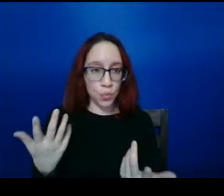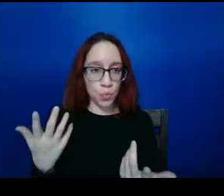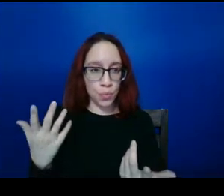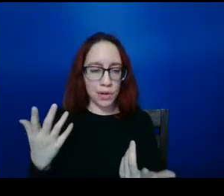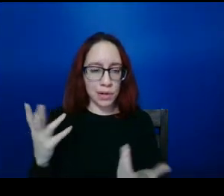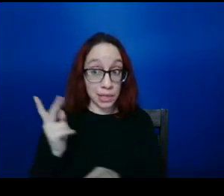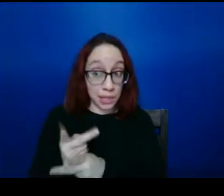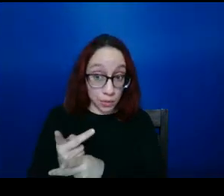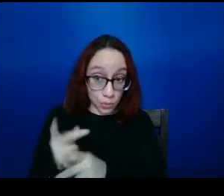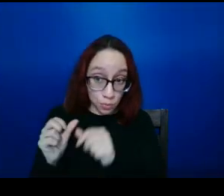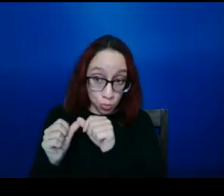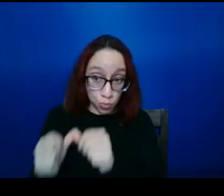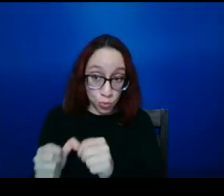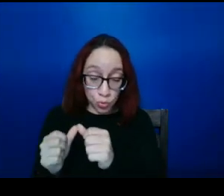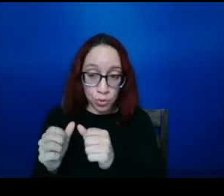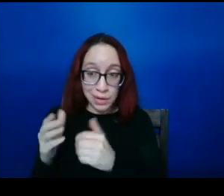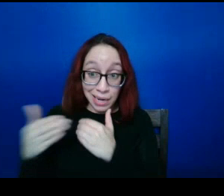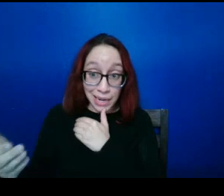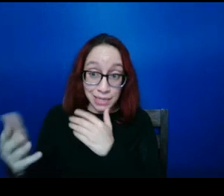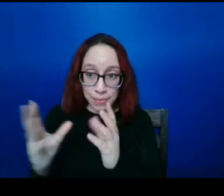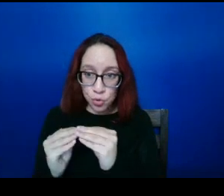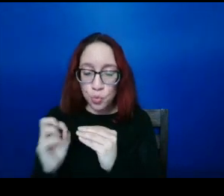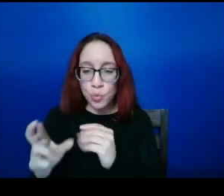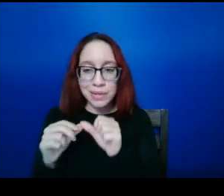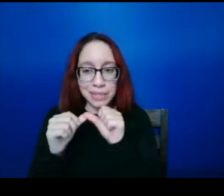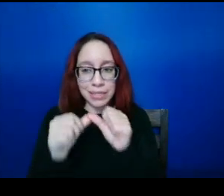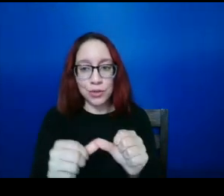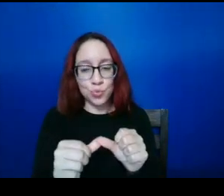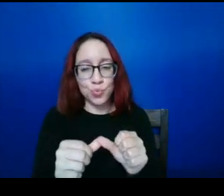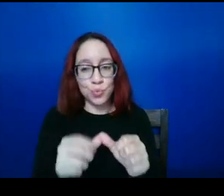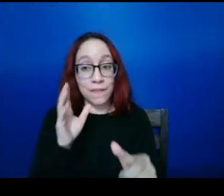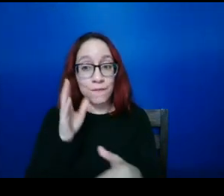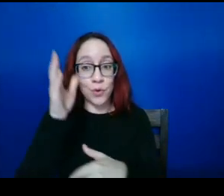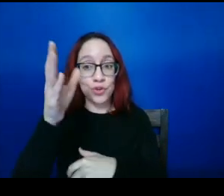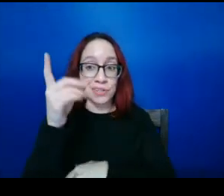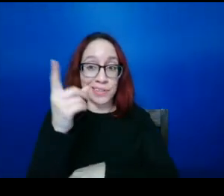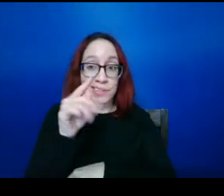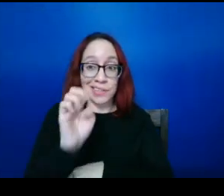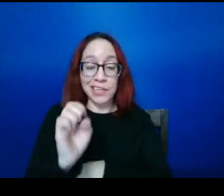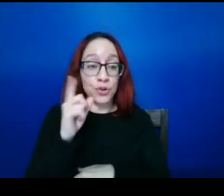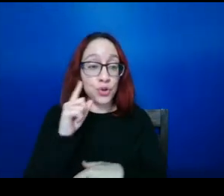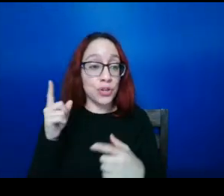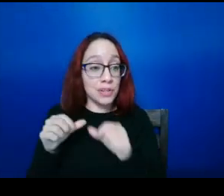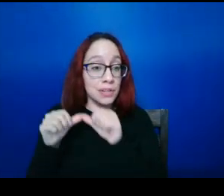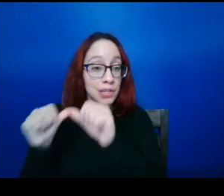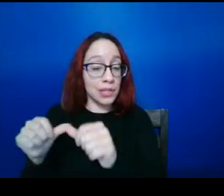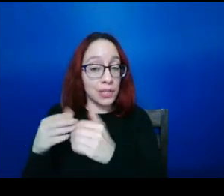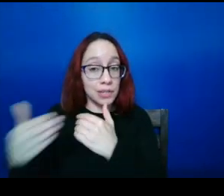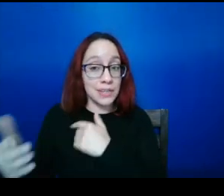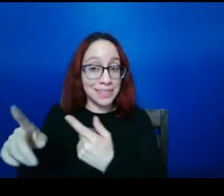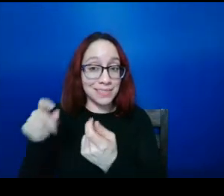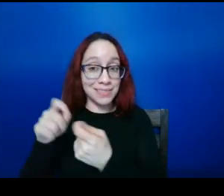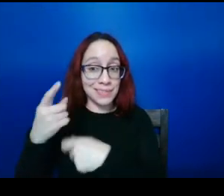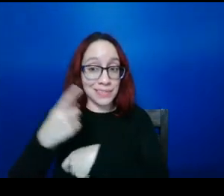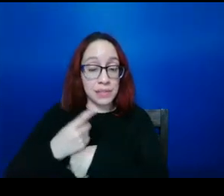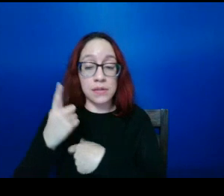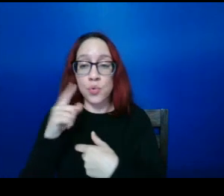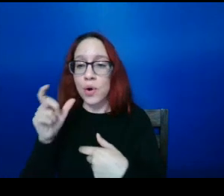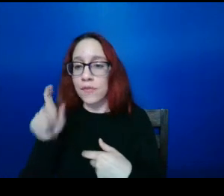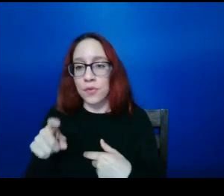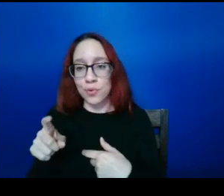table. Do you want to continue it to the next meeting or do you want to continue it to a future date certain? If you continue it to a date certain, it doesn't necessarily have to